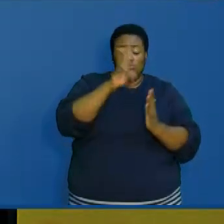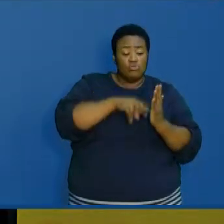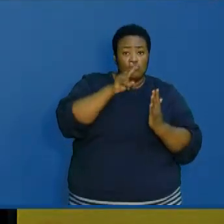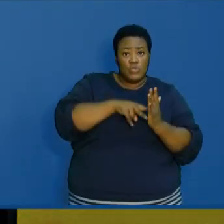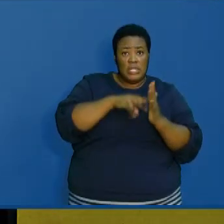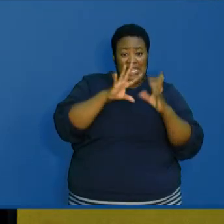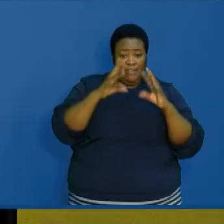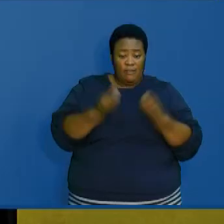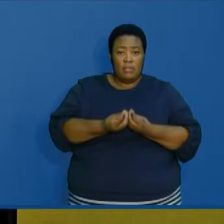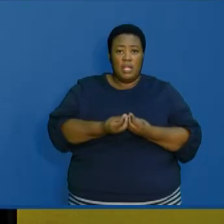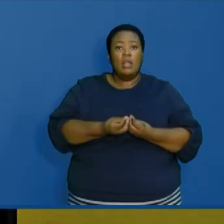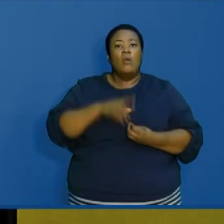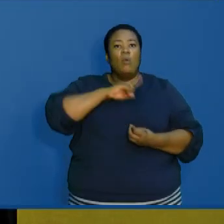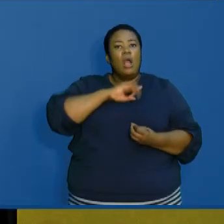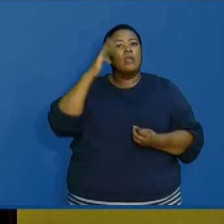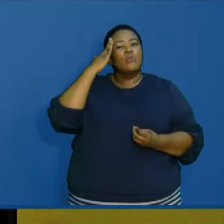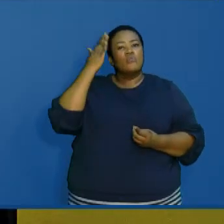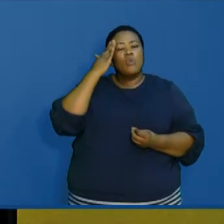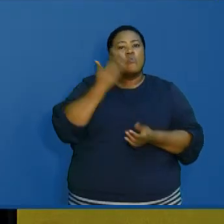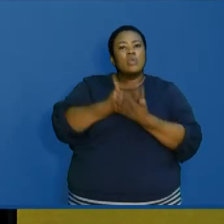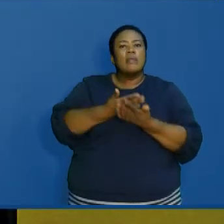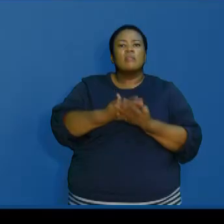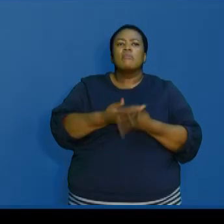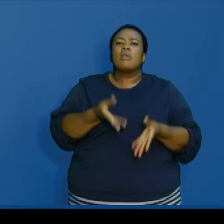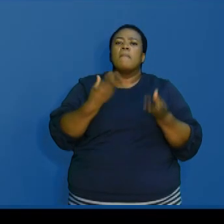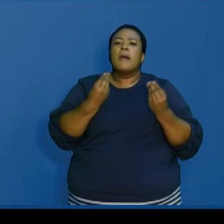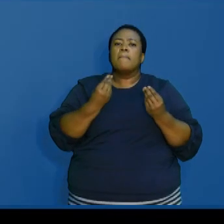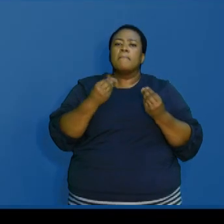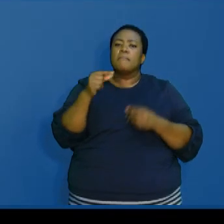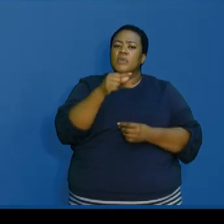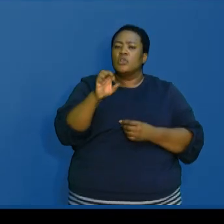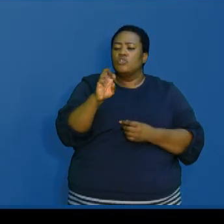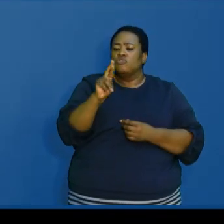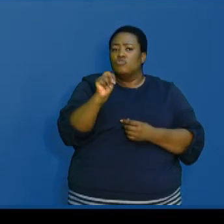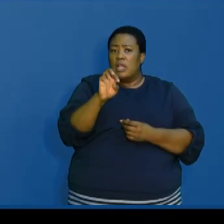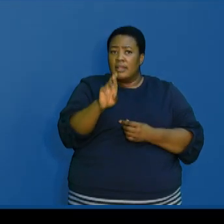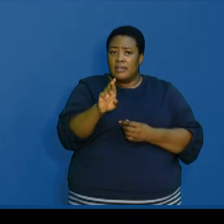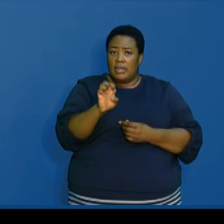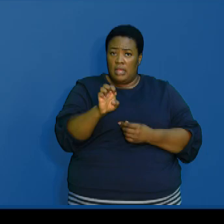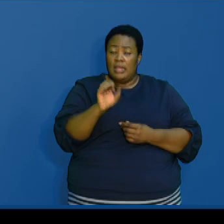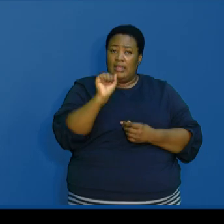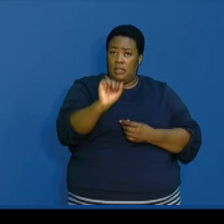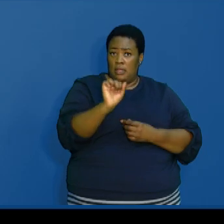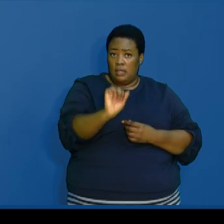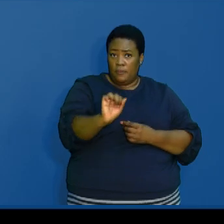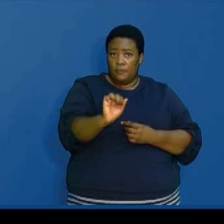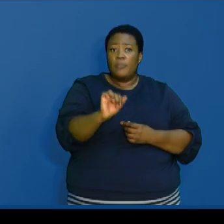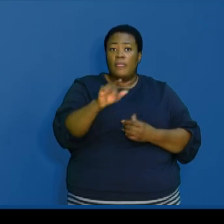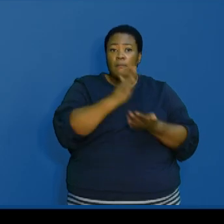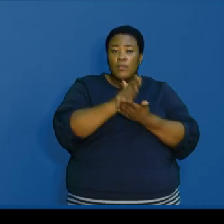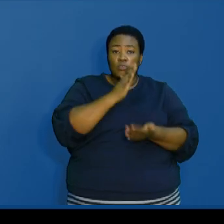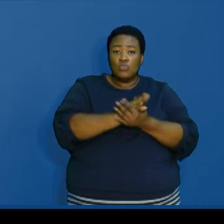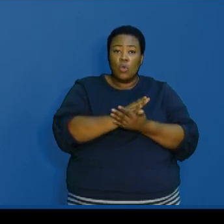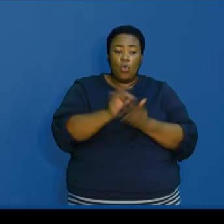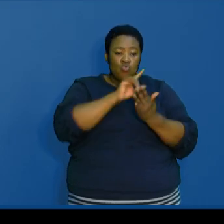content so that you can locate your genre. So please ensure that you locate your questions from the